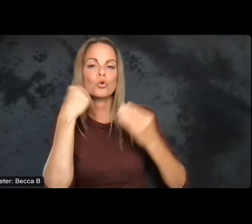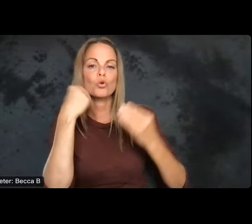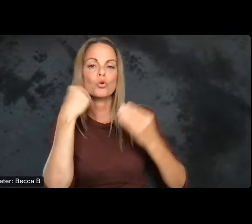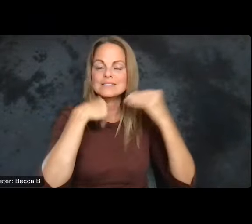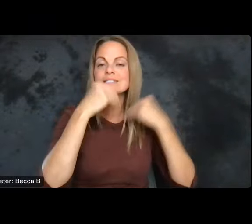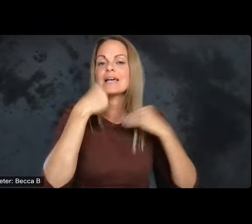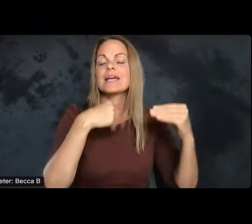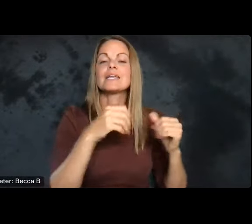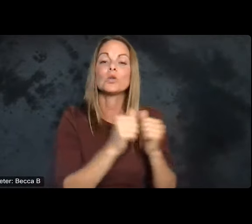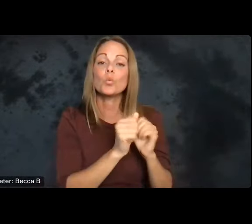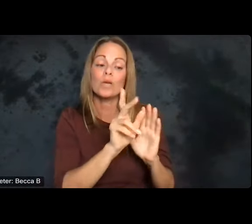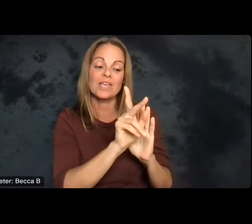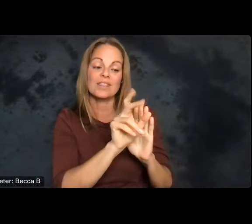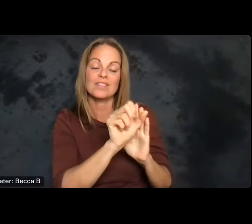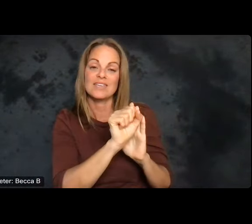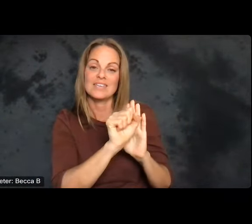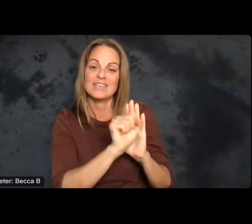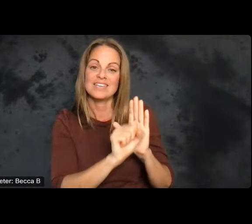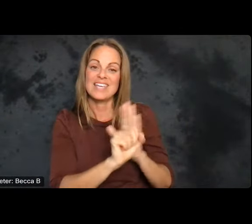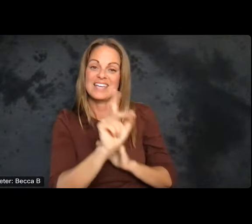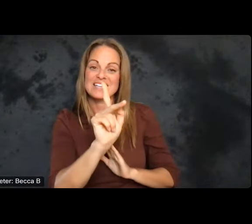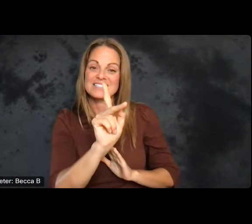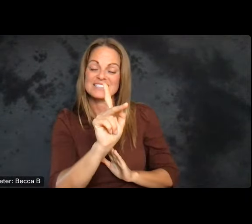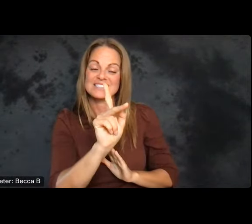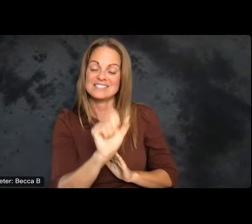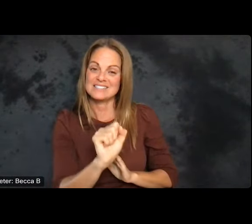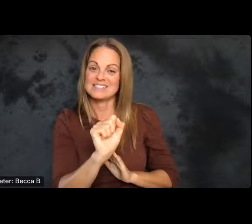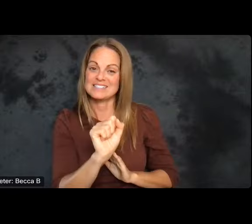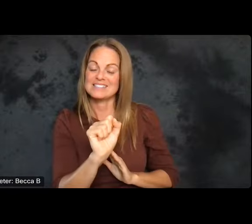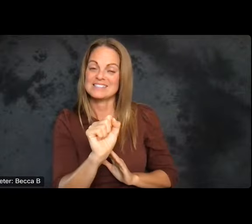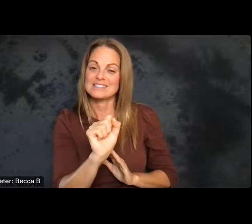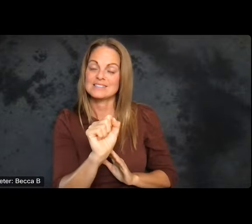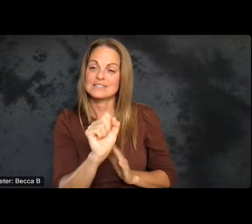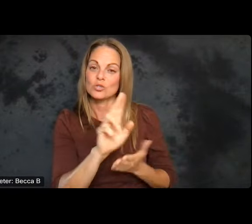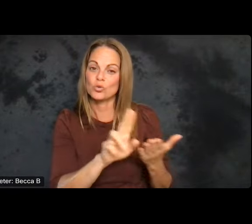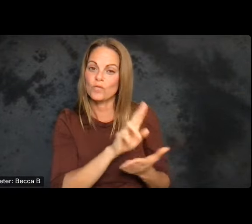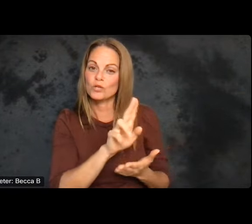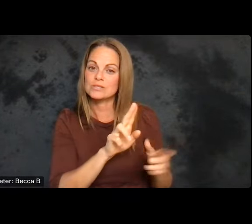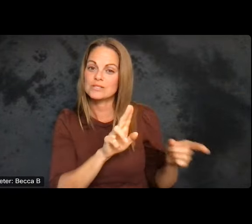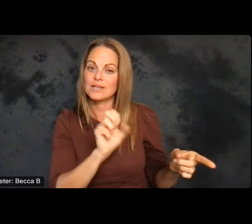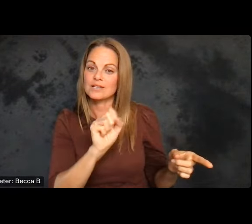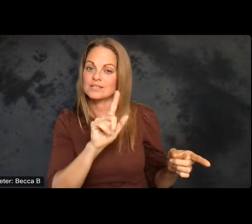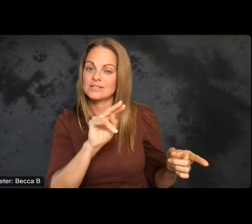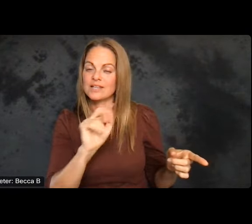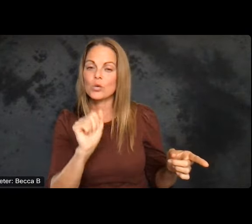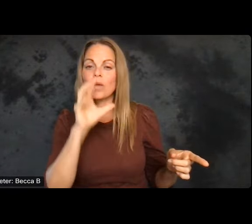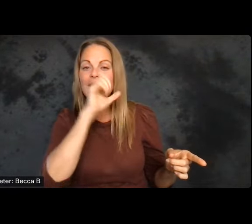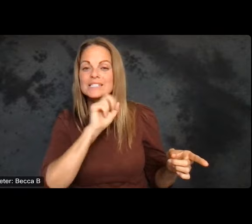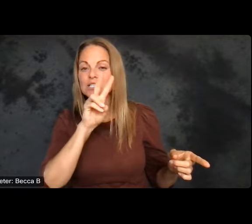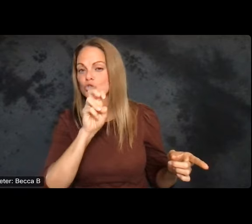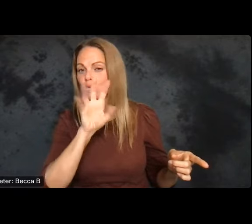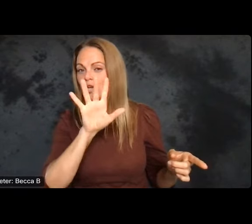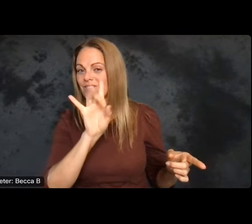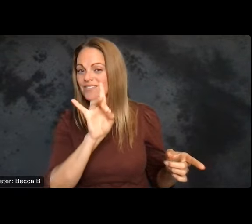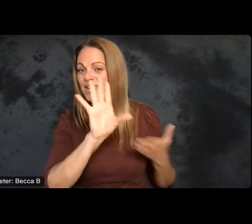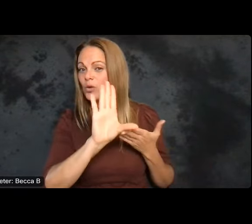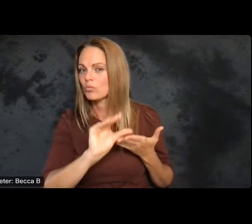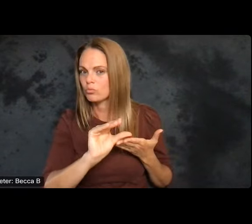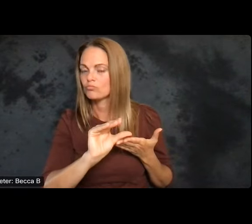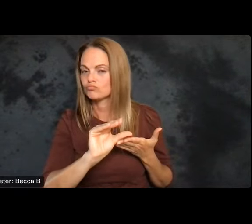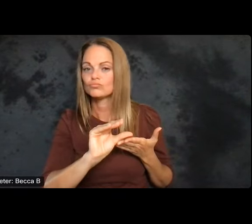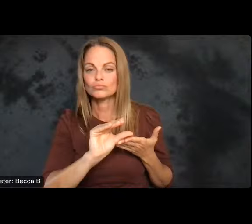Kansas State University Salina. So we would anticipate that amount of 258 would go down, right? So that's